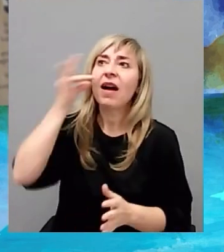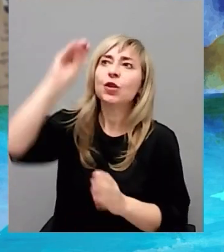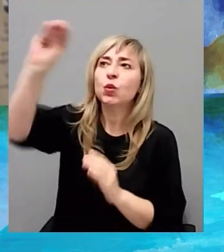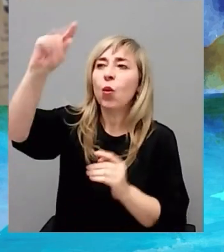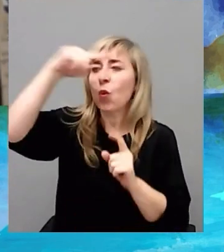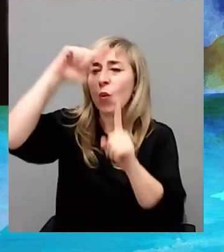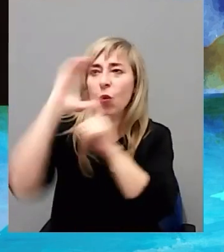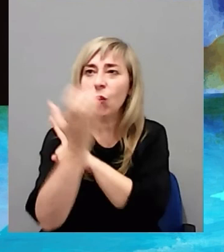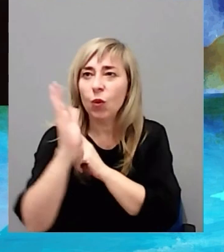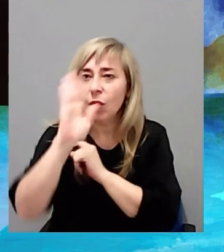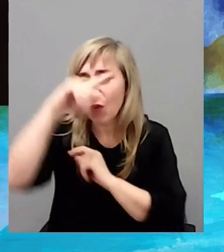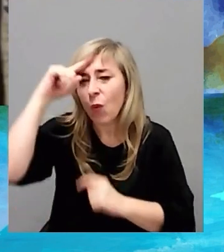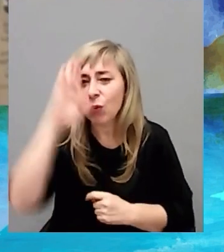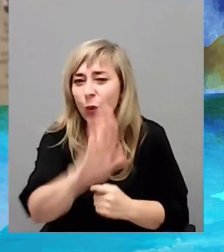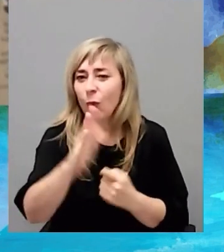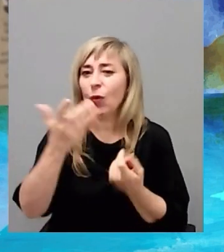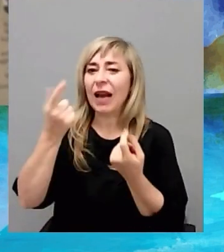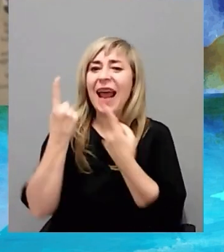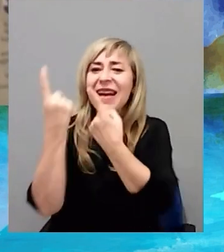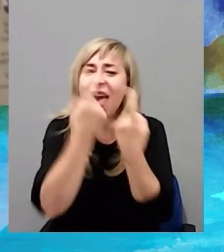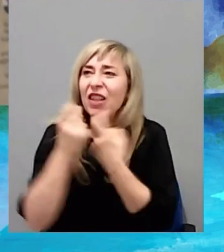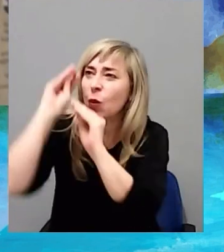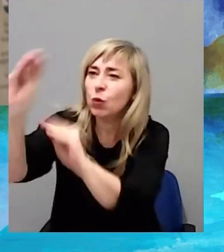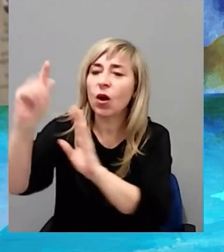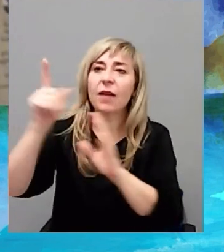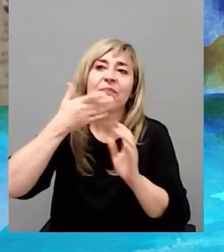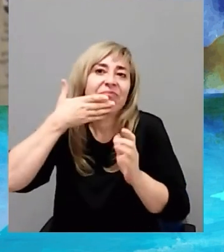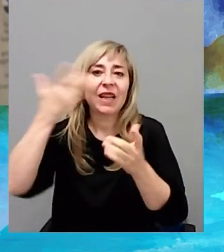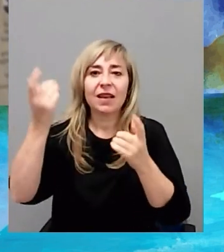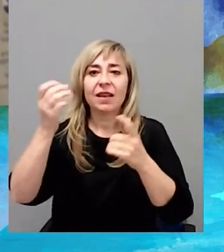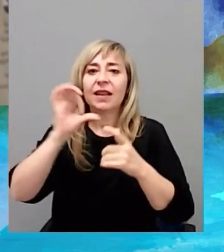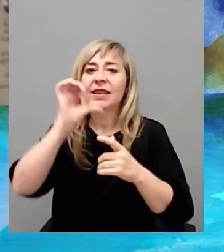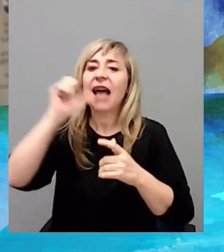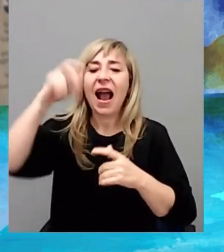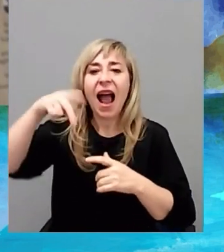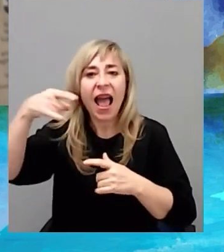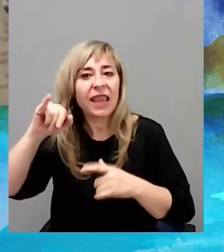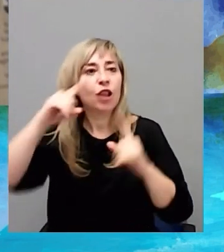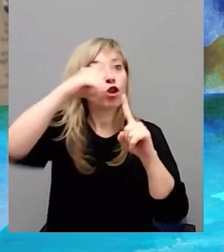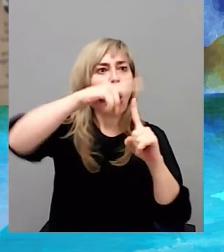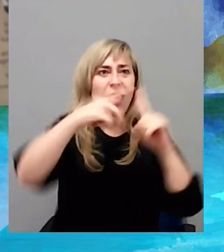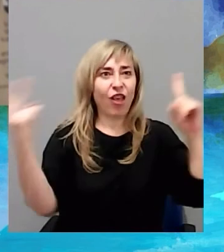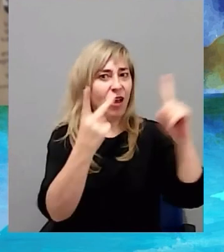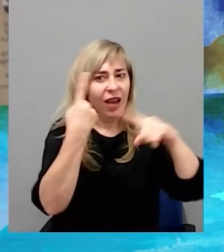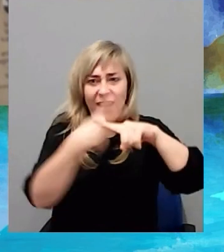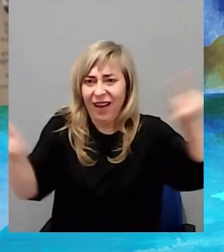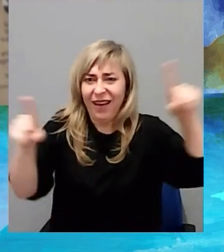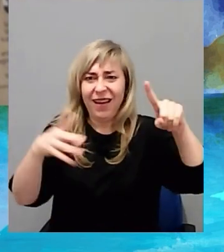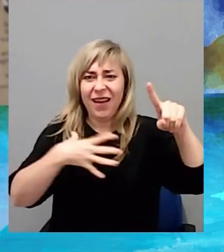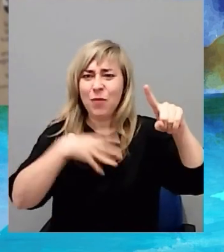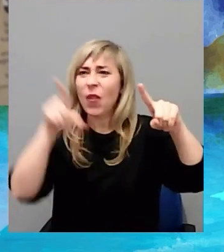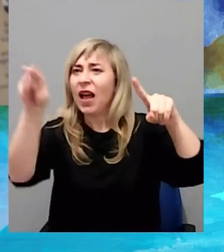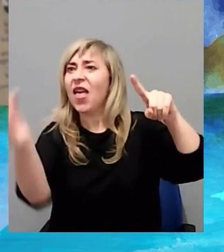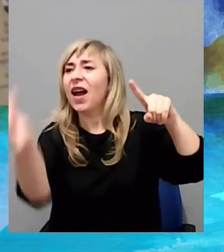characteristics and culture of a particular city. And maybe what Shanghai needs is completely different from what the city of Toledo